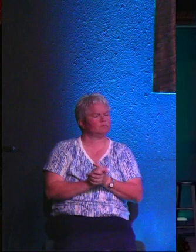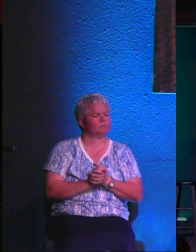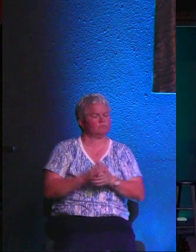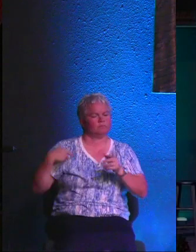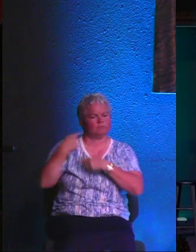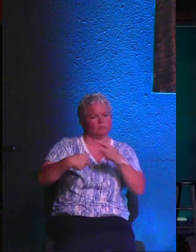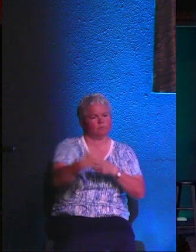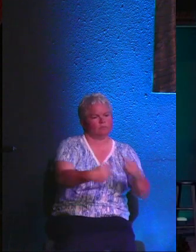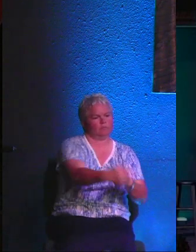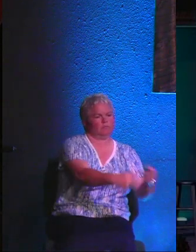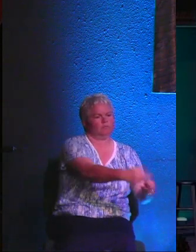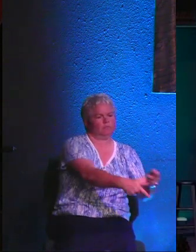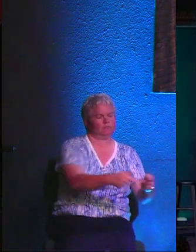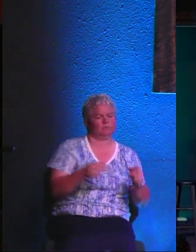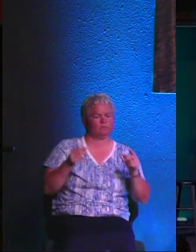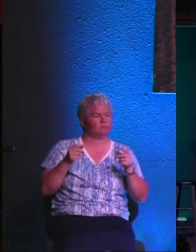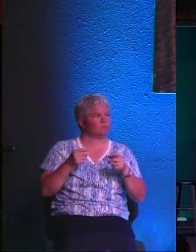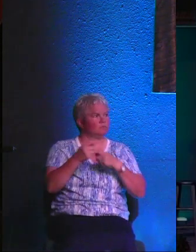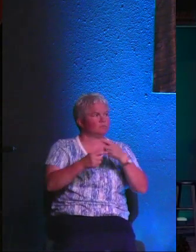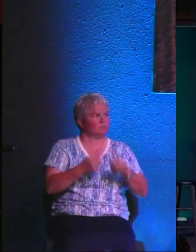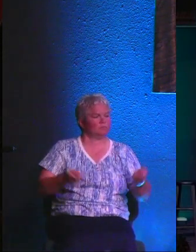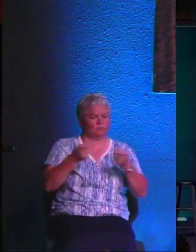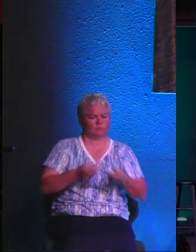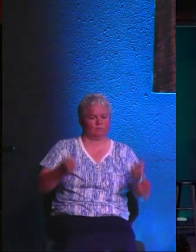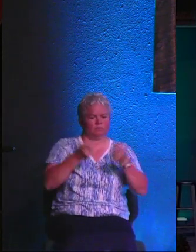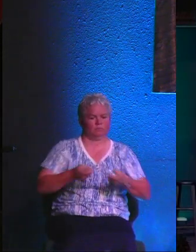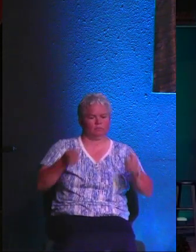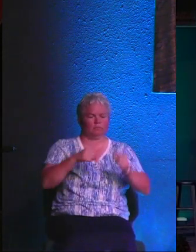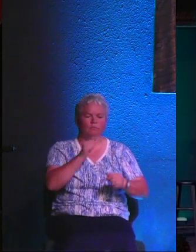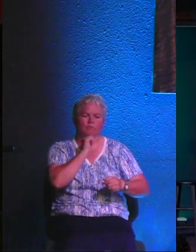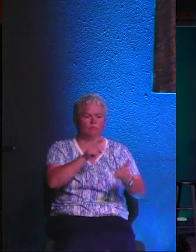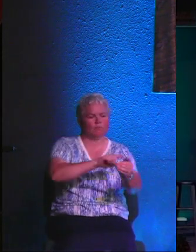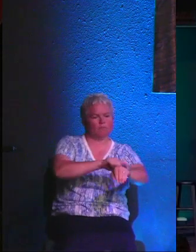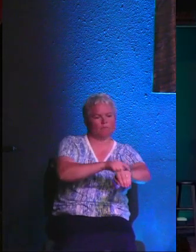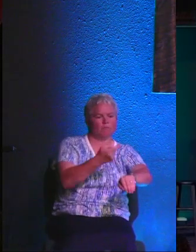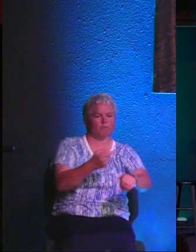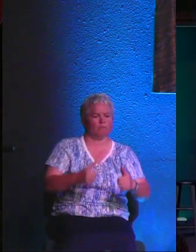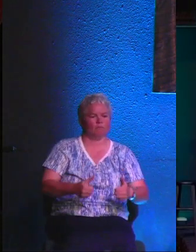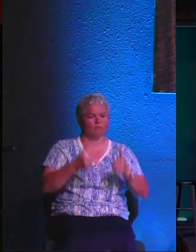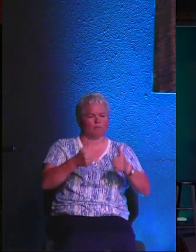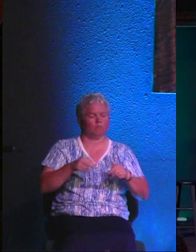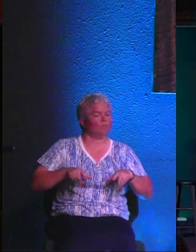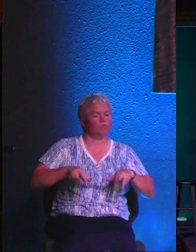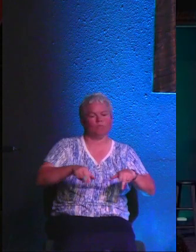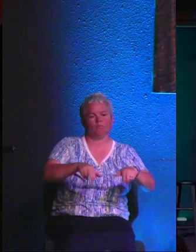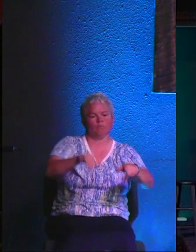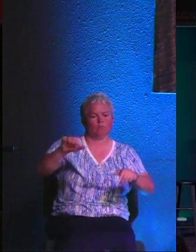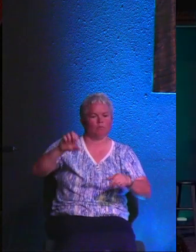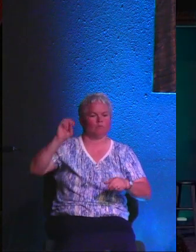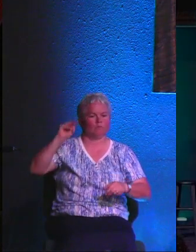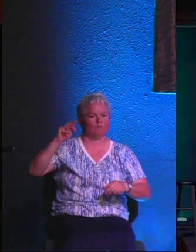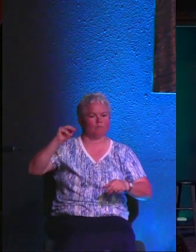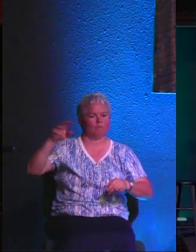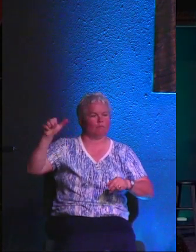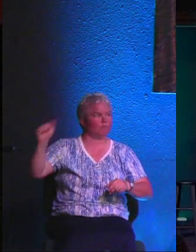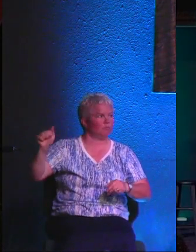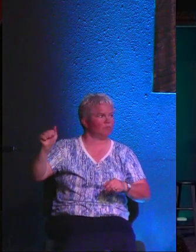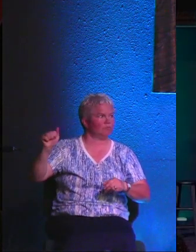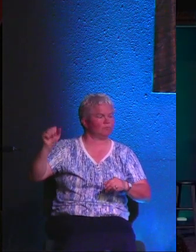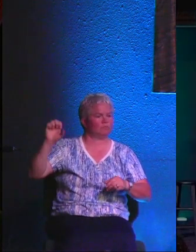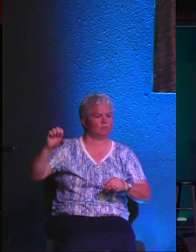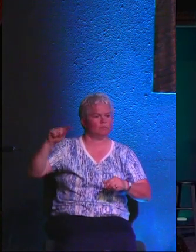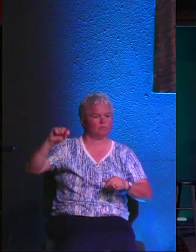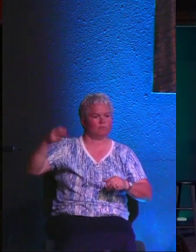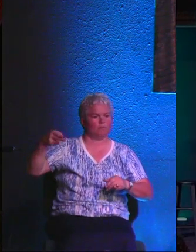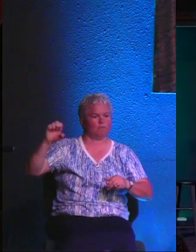Yeah. Generational sin no longer lives here. And Ethel, you are walking proof. And Delory, you are walking proof